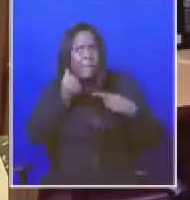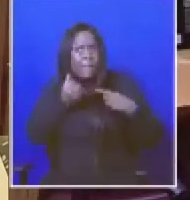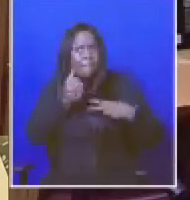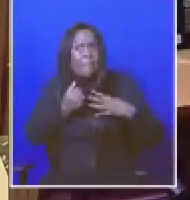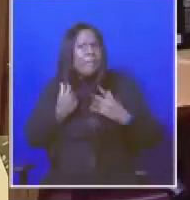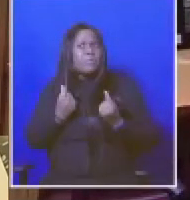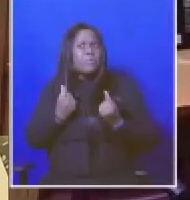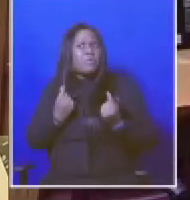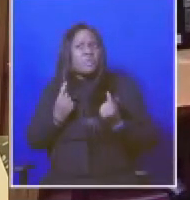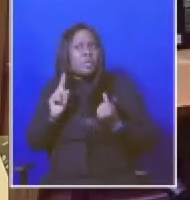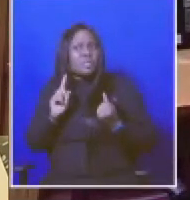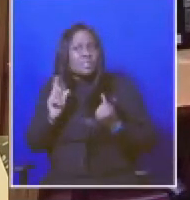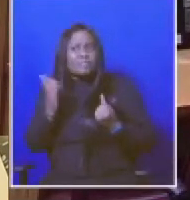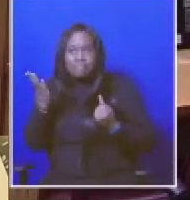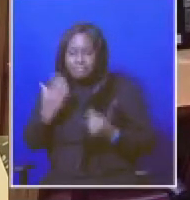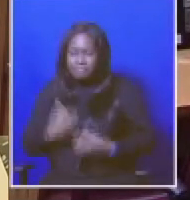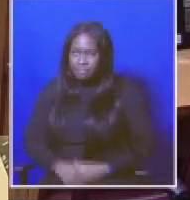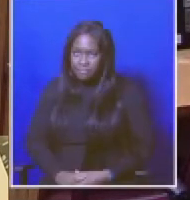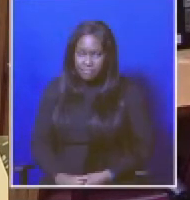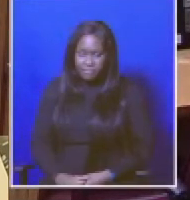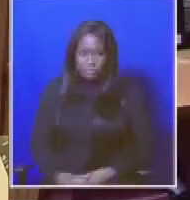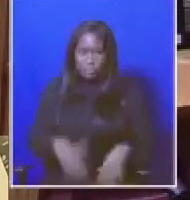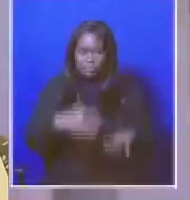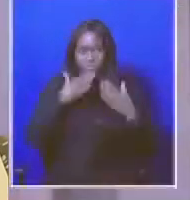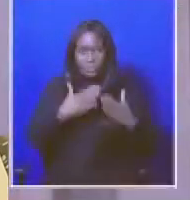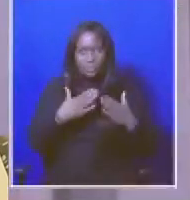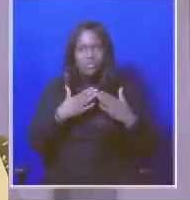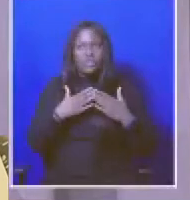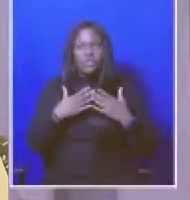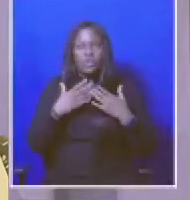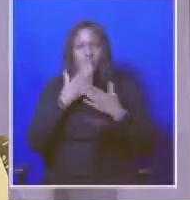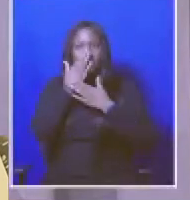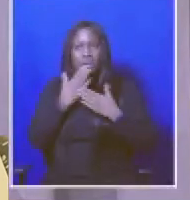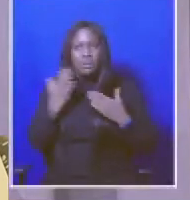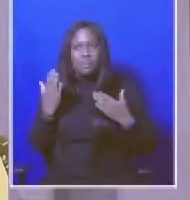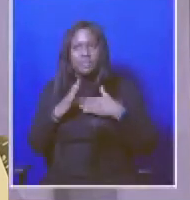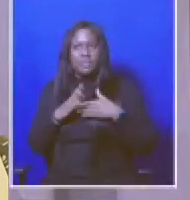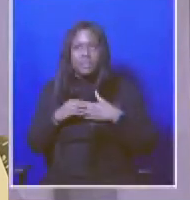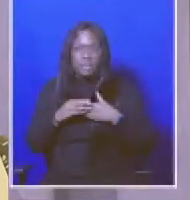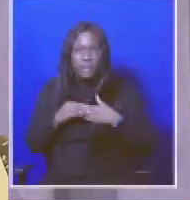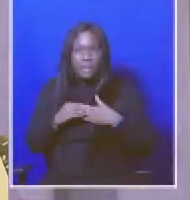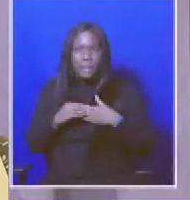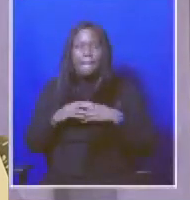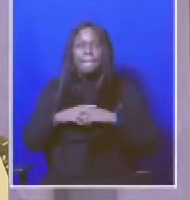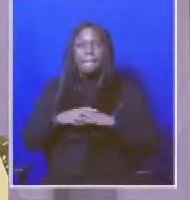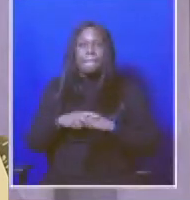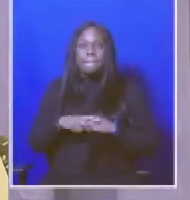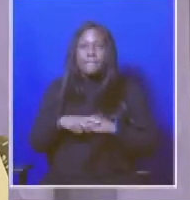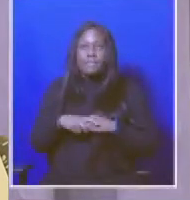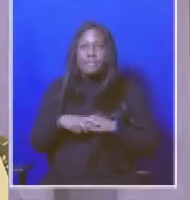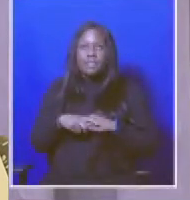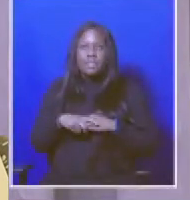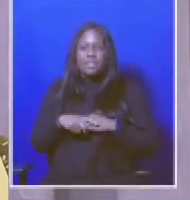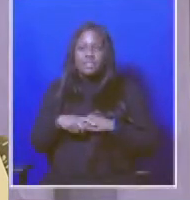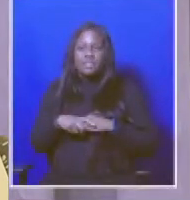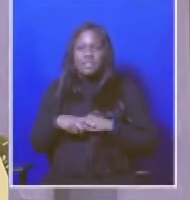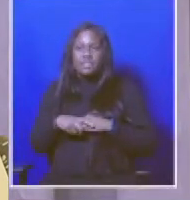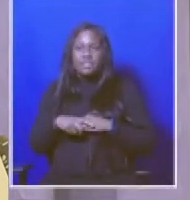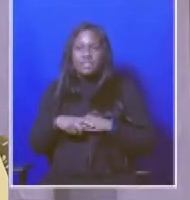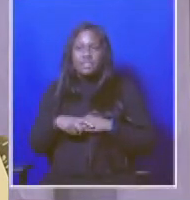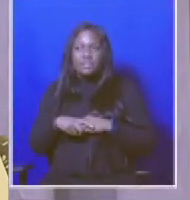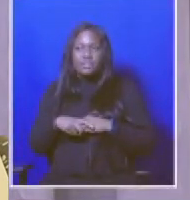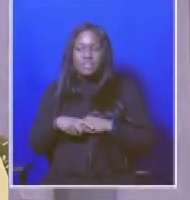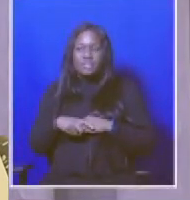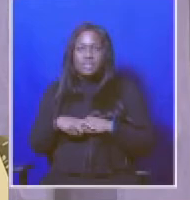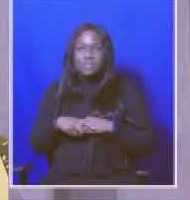Thank you very much, Honorable Member. As government, we have put a number of initiatives